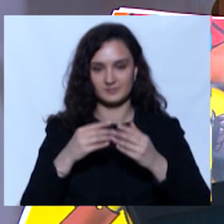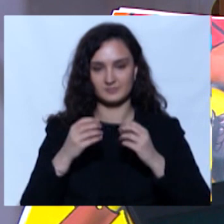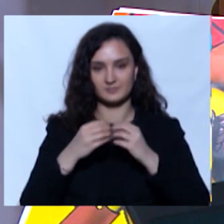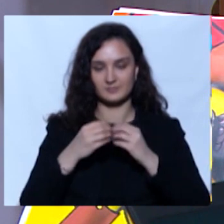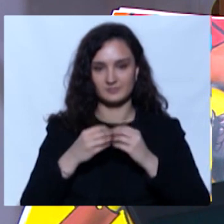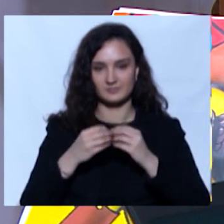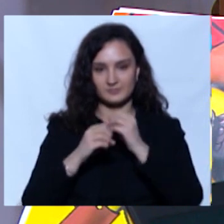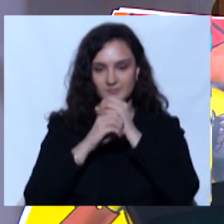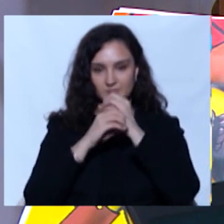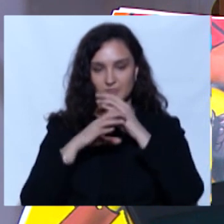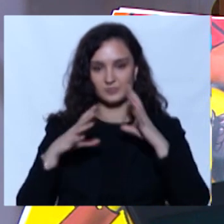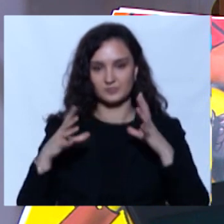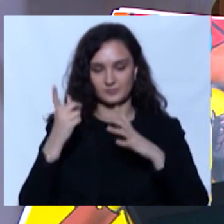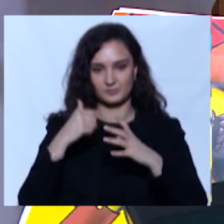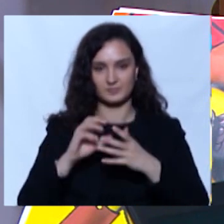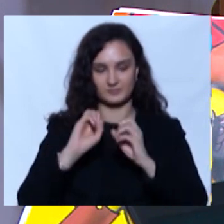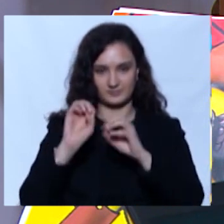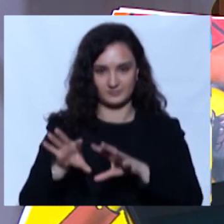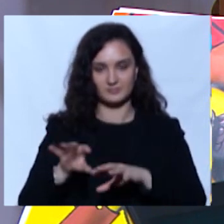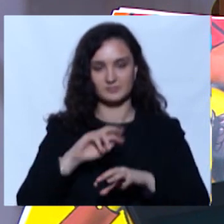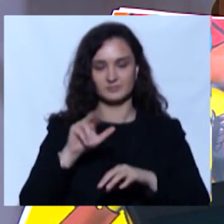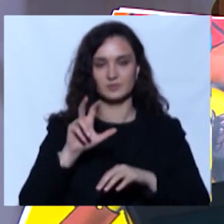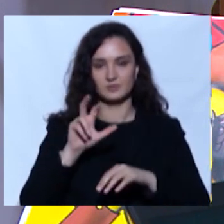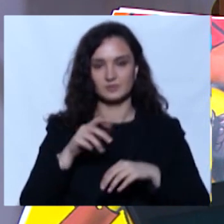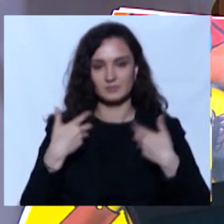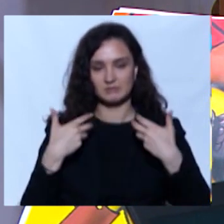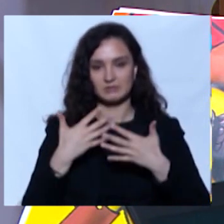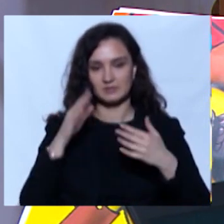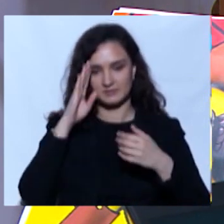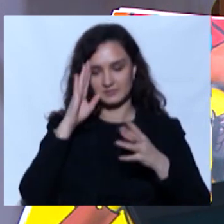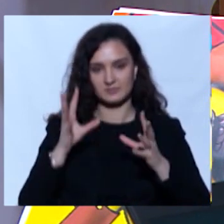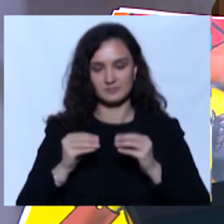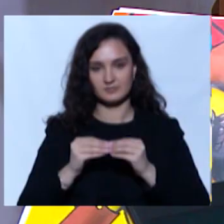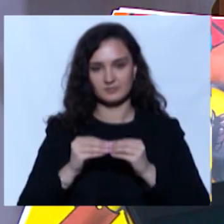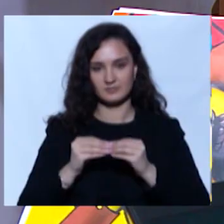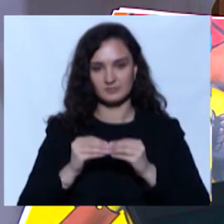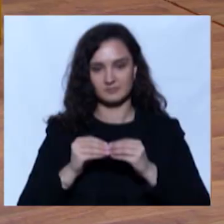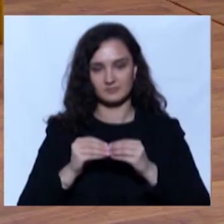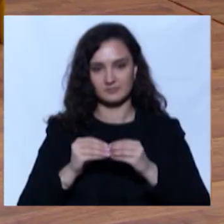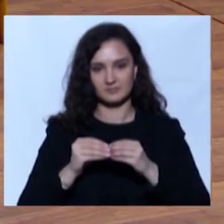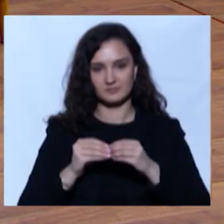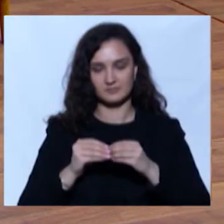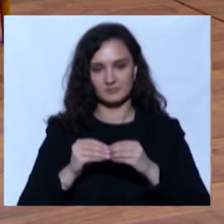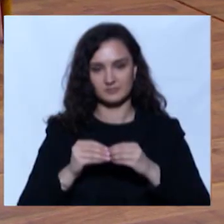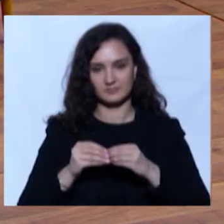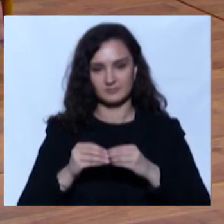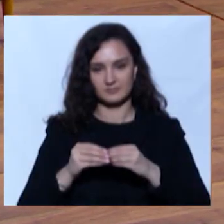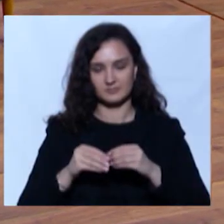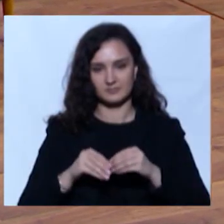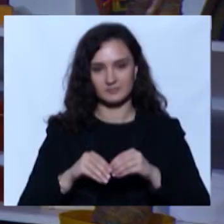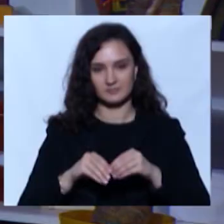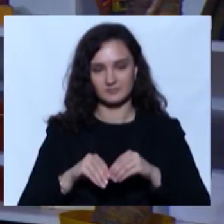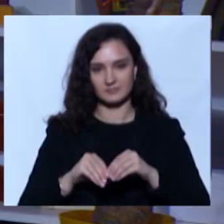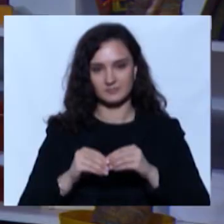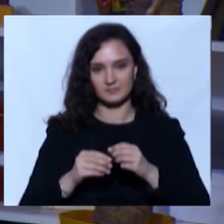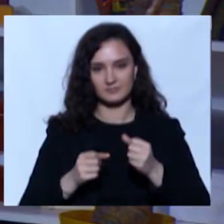for all the balloons, and then George and the man climbed into the